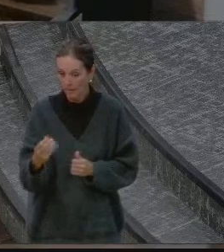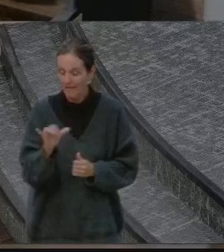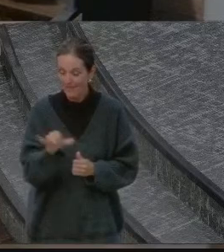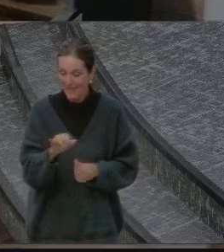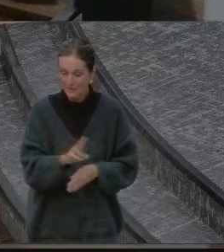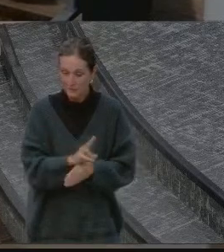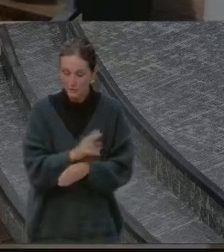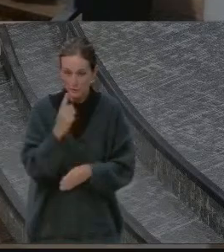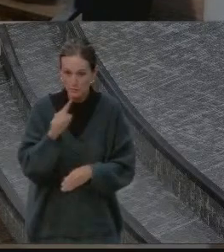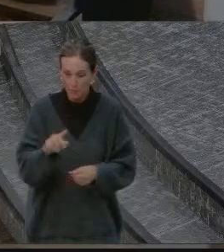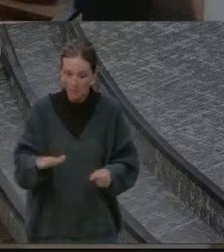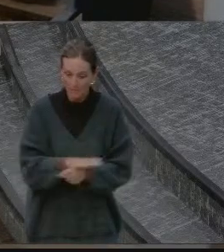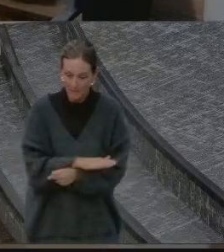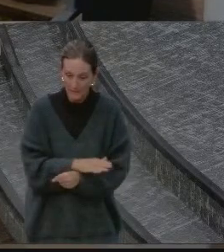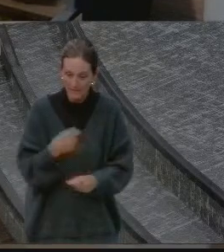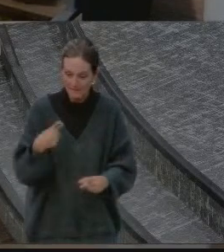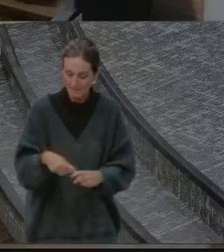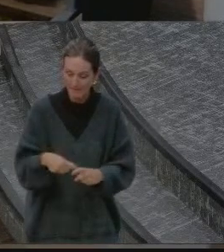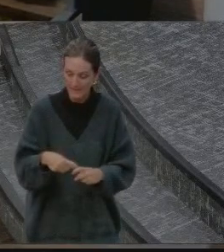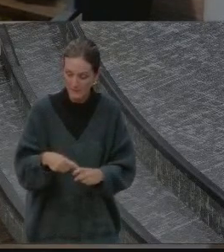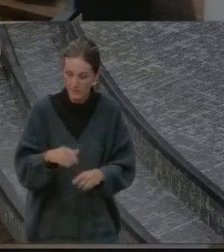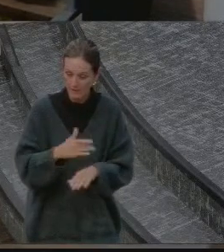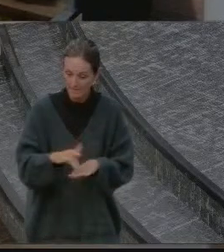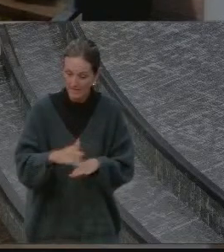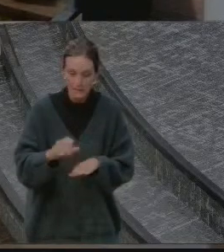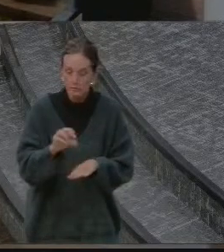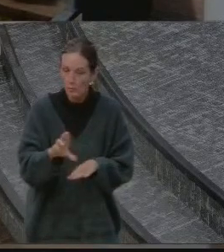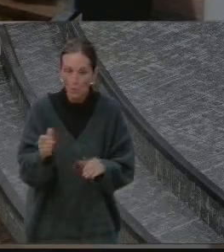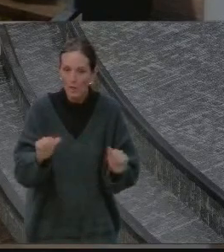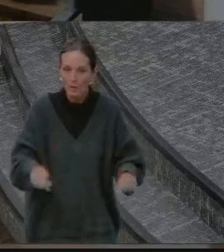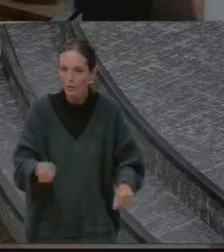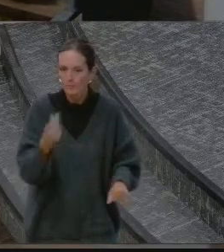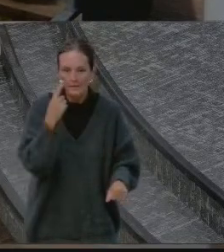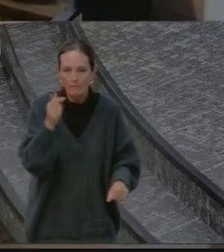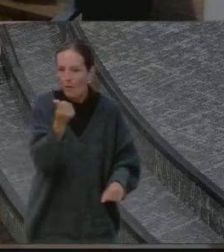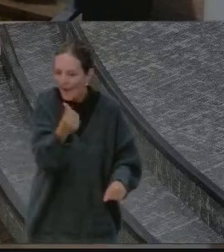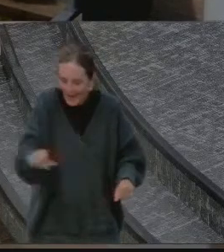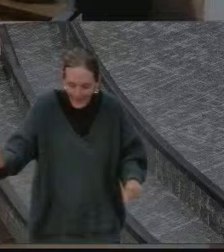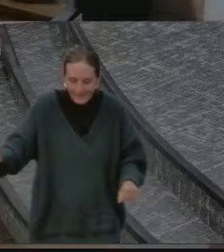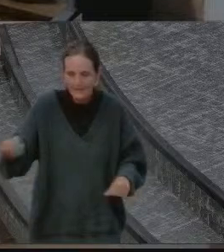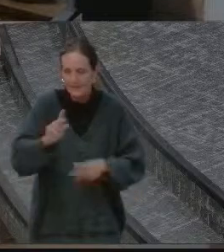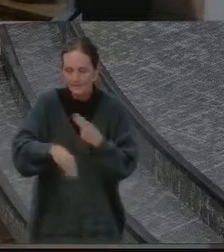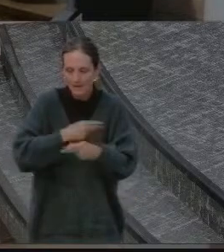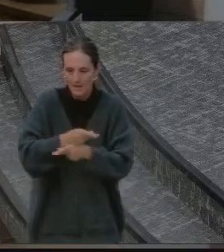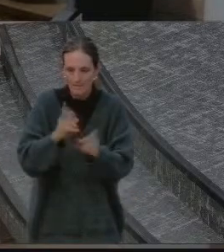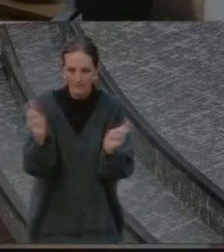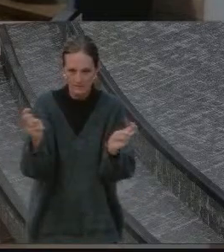to fulfill a Spanish vacancy, or could that be for any type of subject?